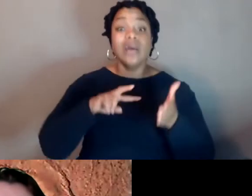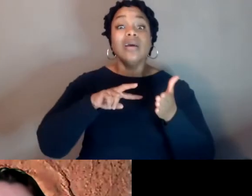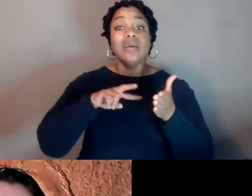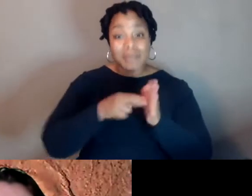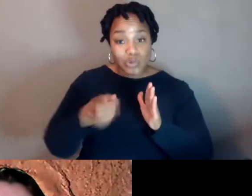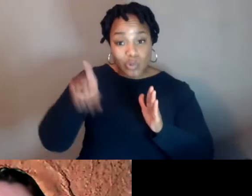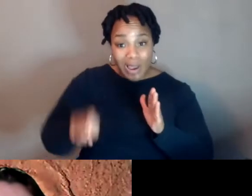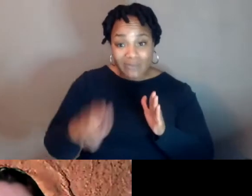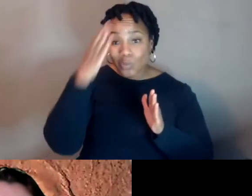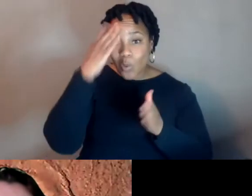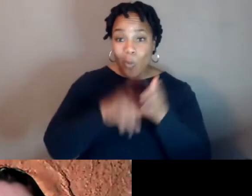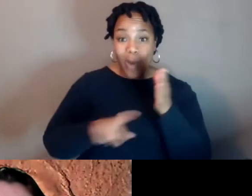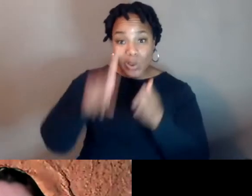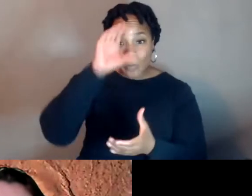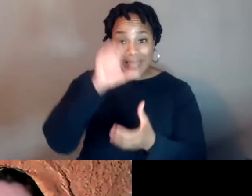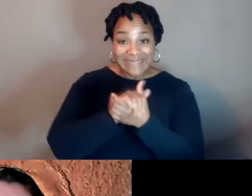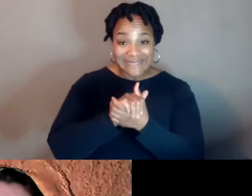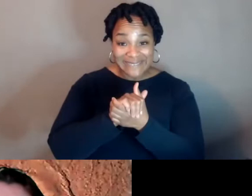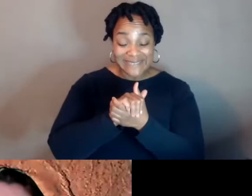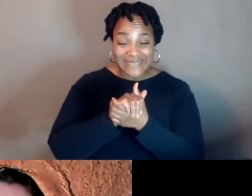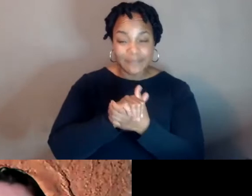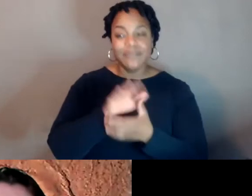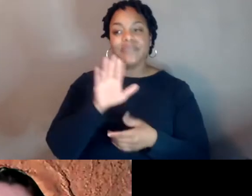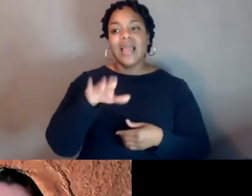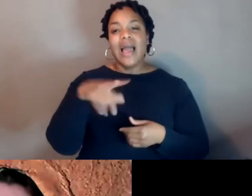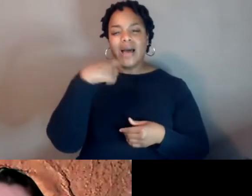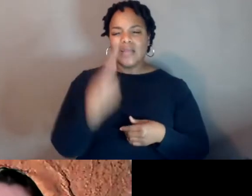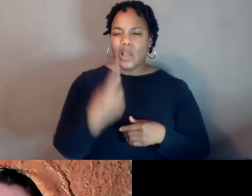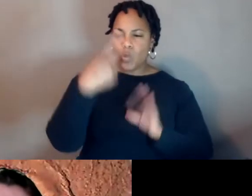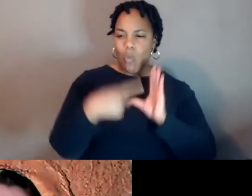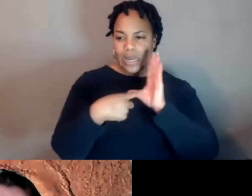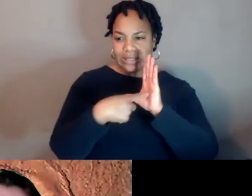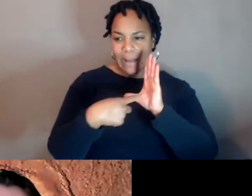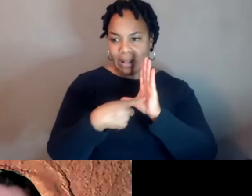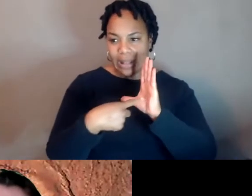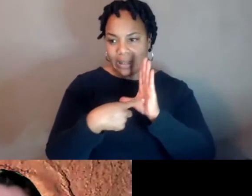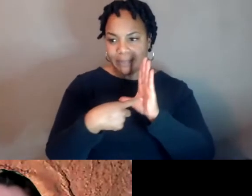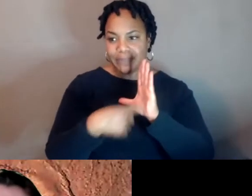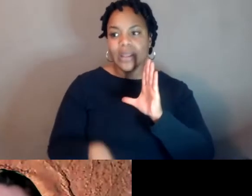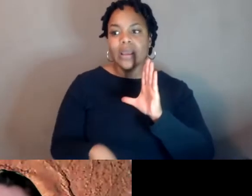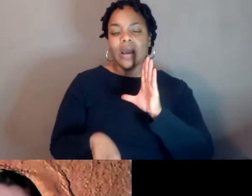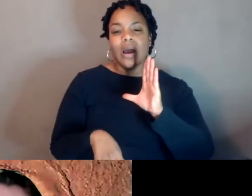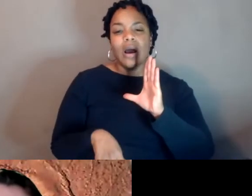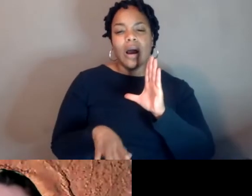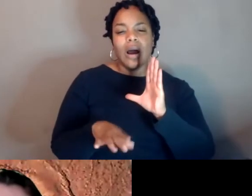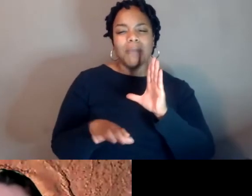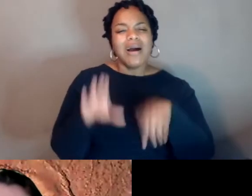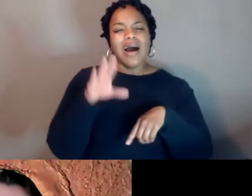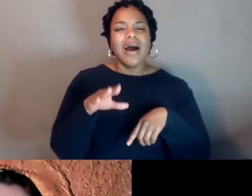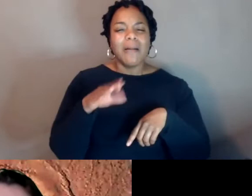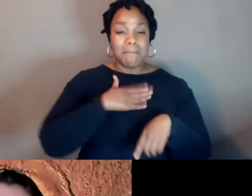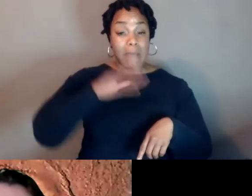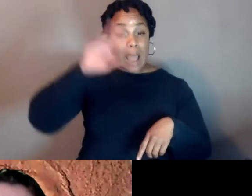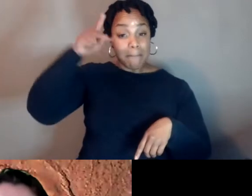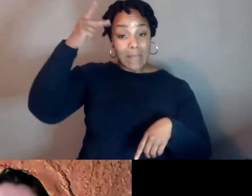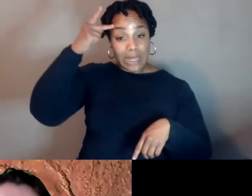I've never talked about my political affiliation. I was always an independent